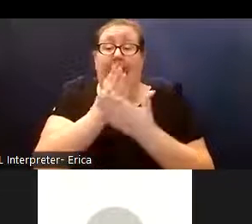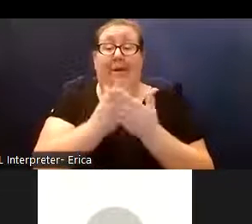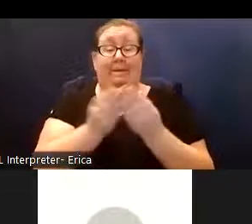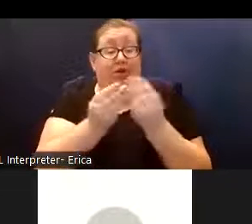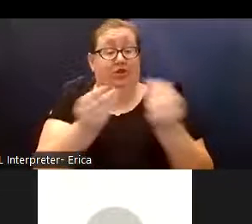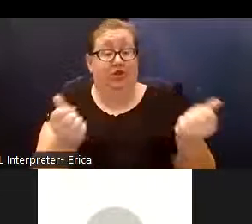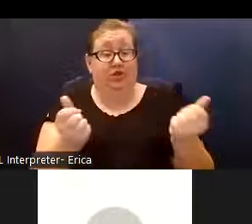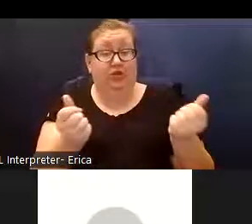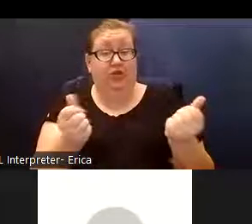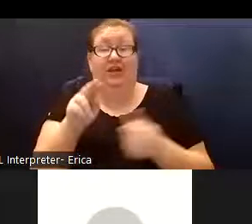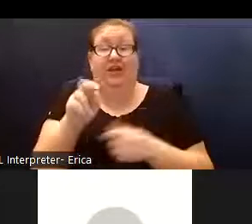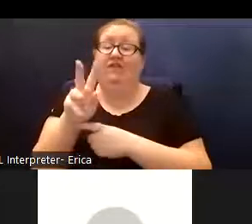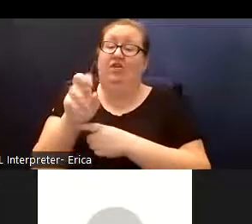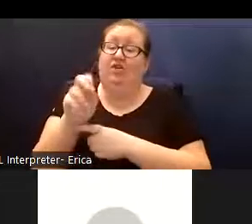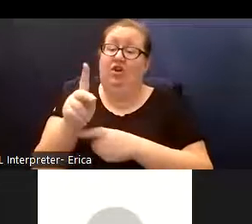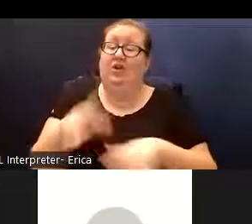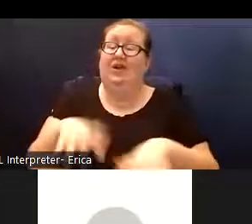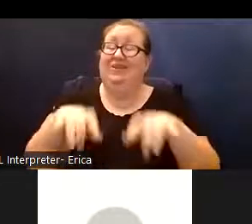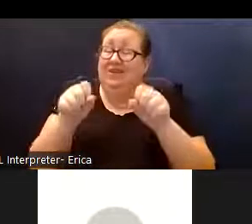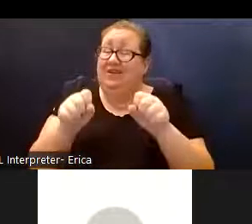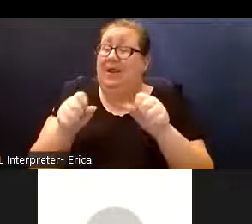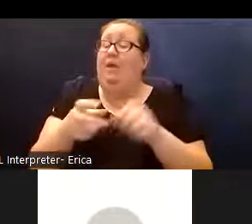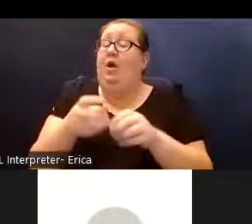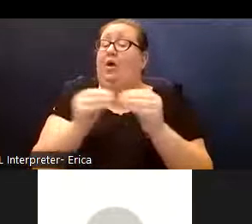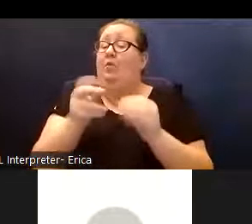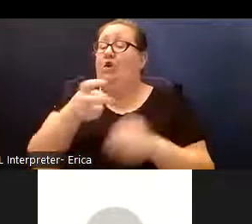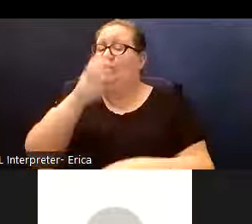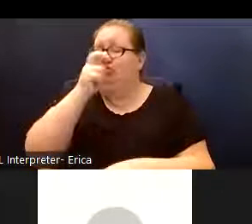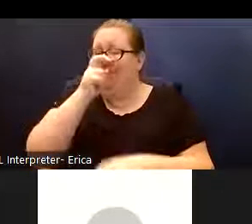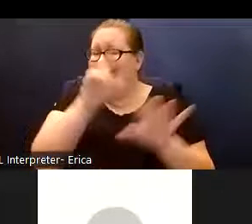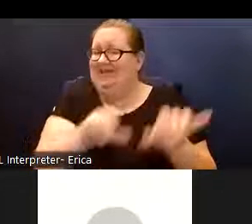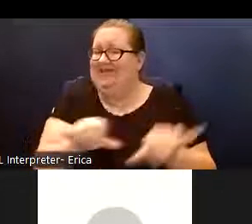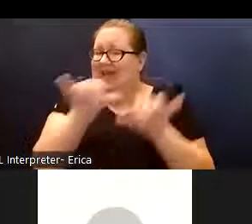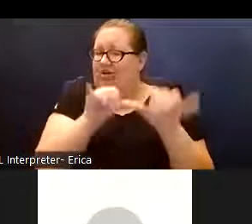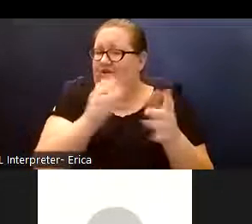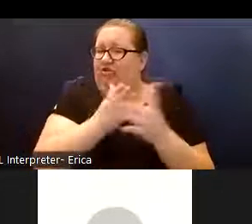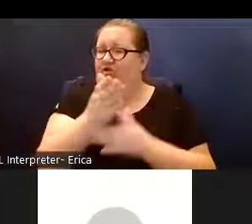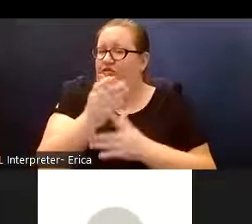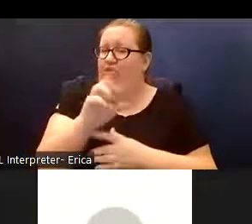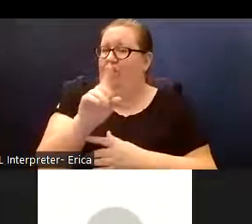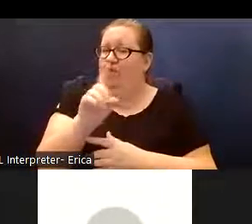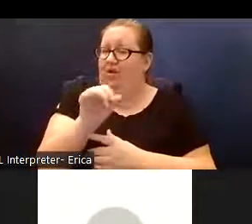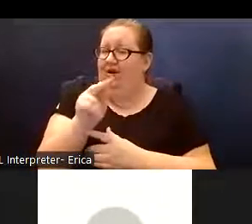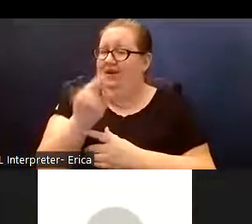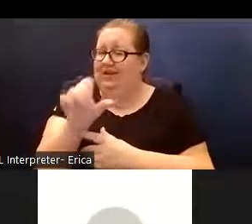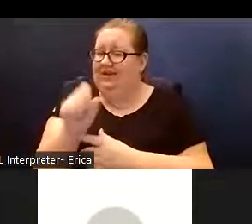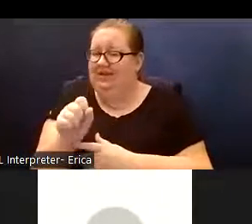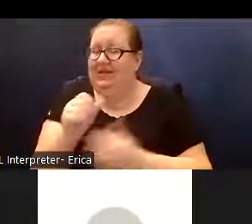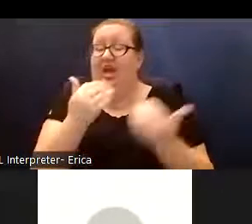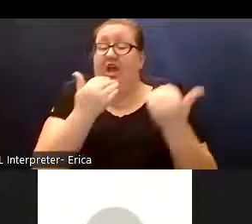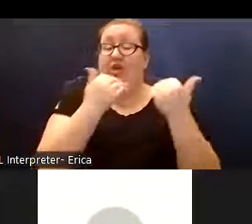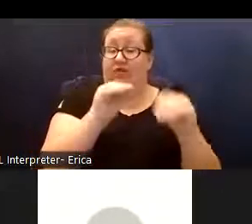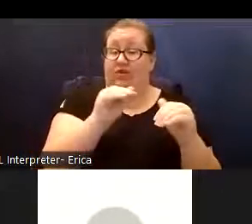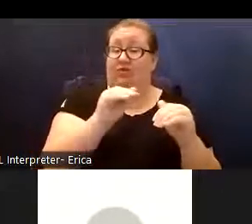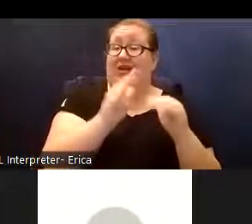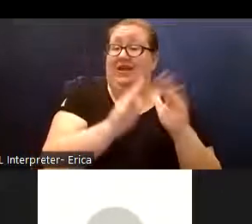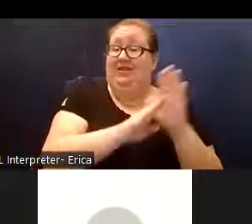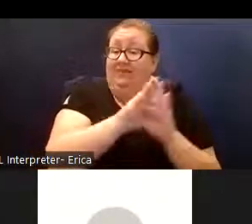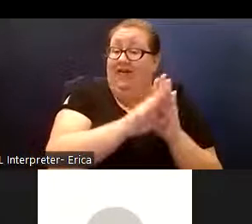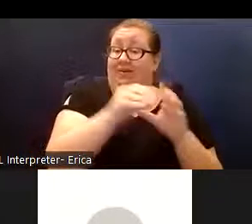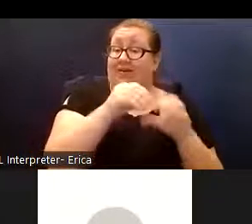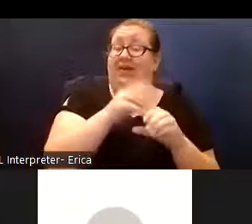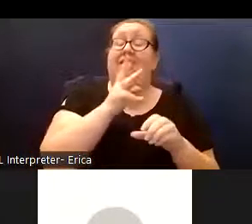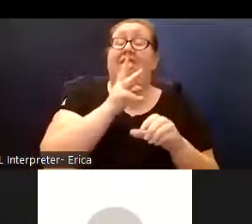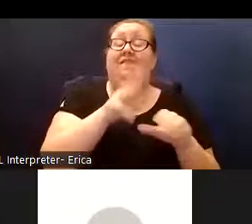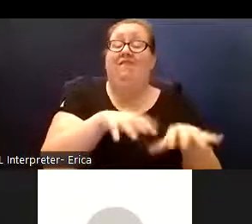adopt stricter standards through these ordinances to restrict certain uses in flood areas, require more developments to store stormwater on